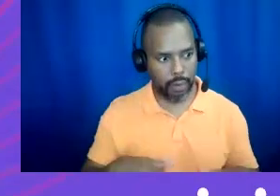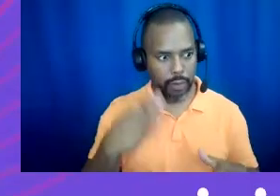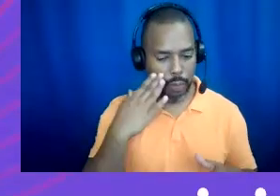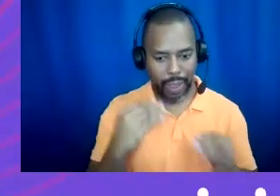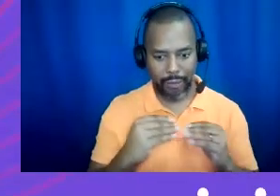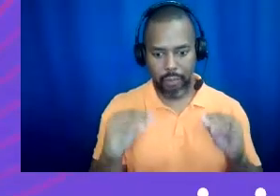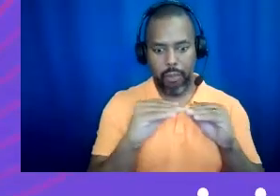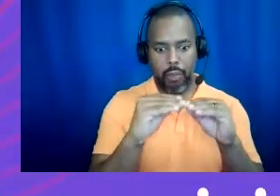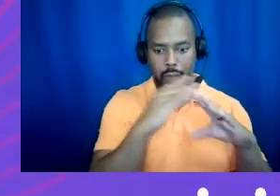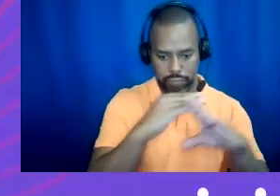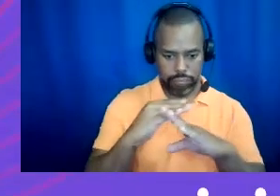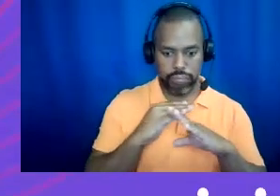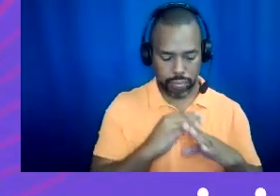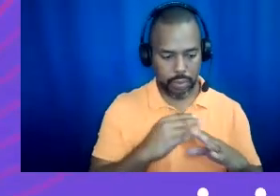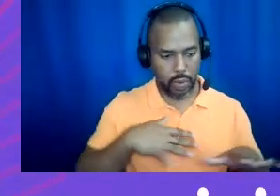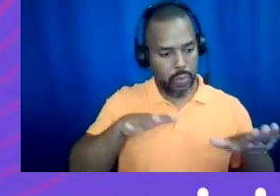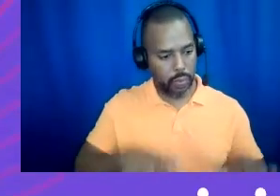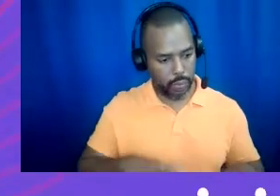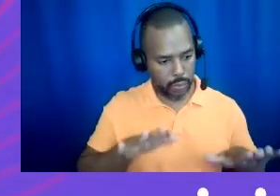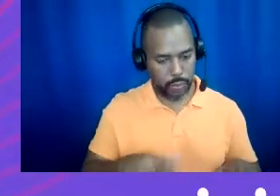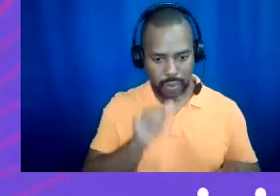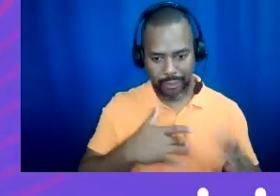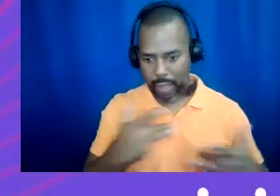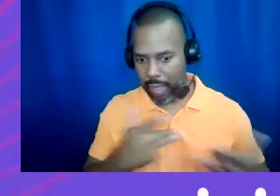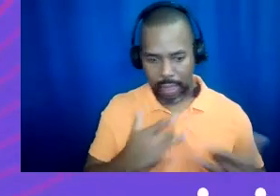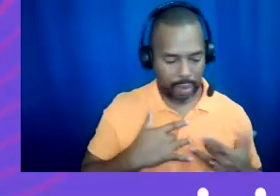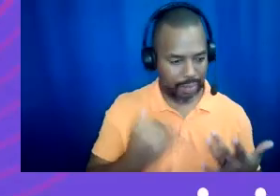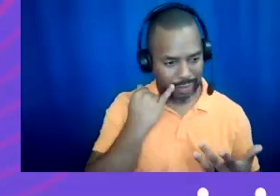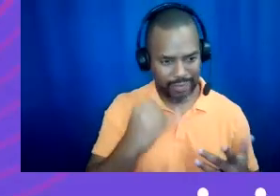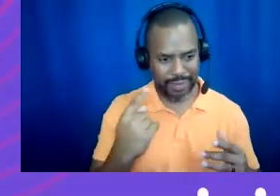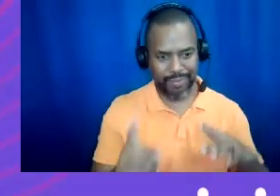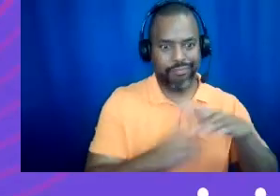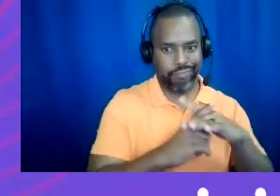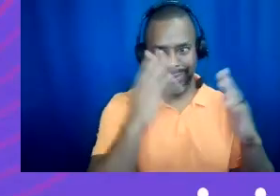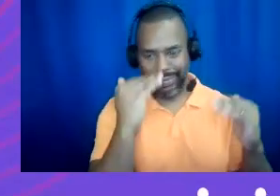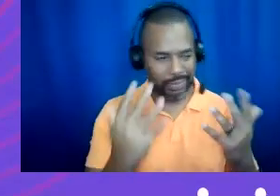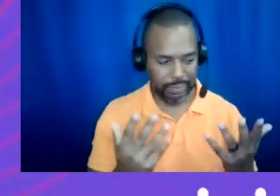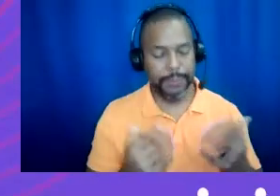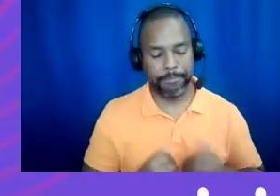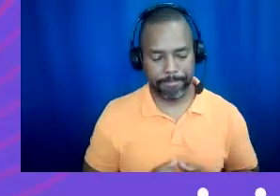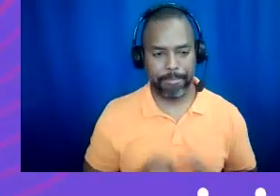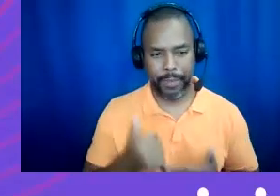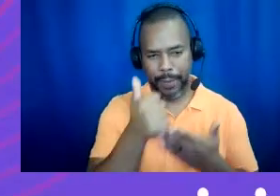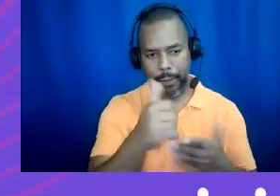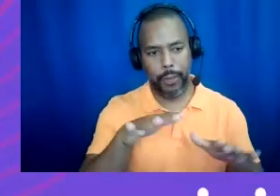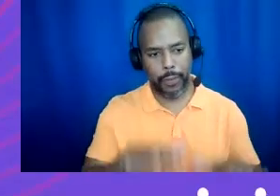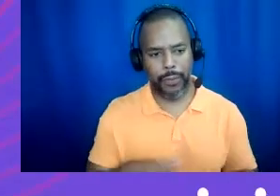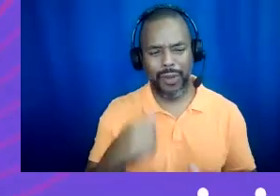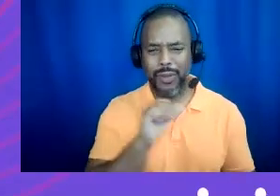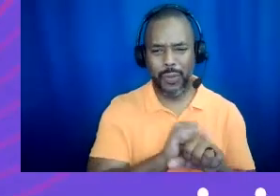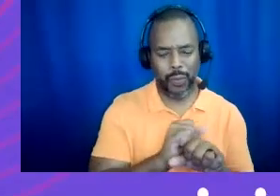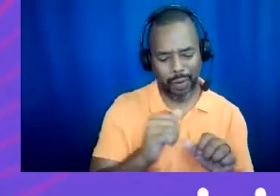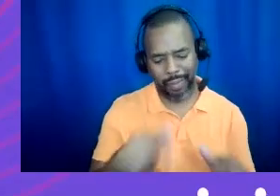of protection, which can reduce anxiety about unforeseen health or financial challenges. They also help with work-life